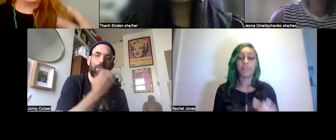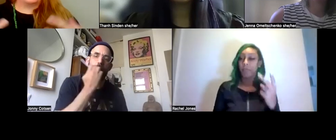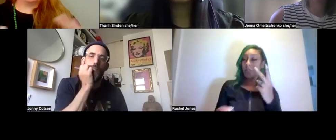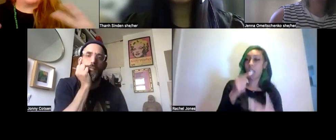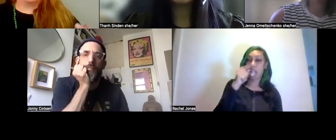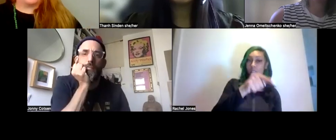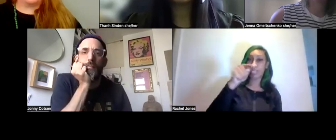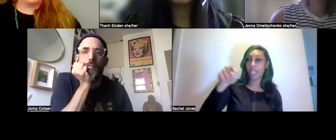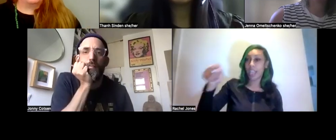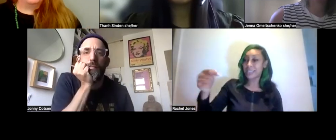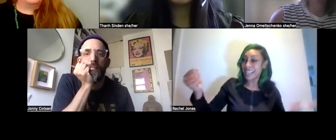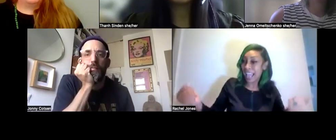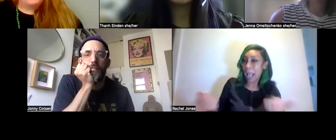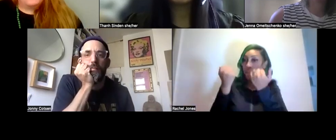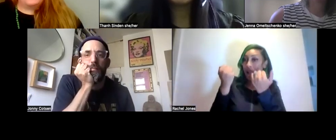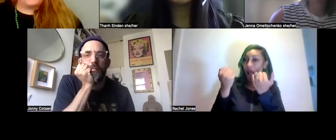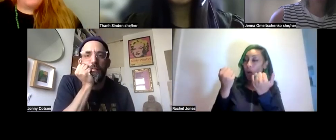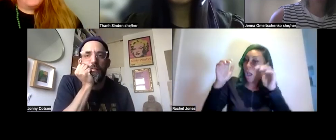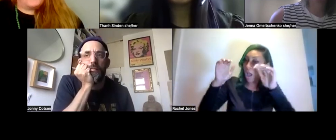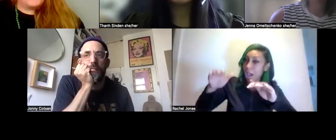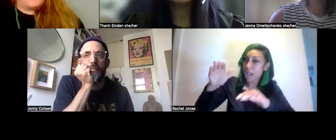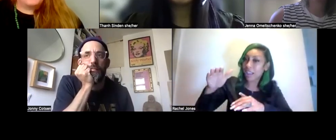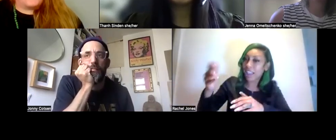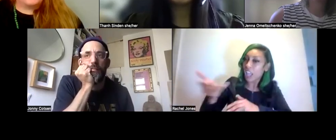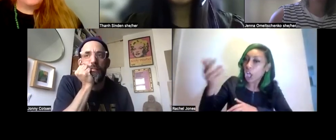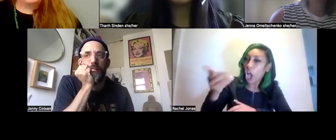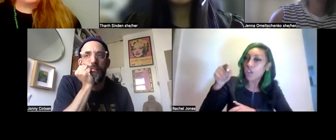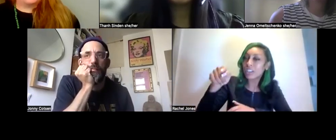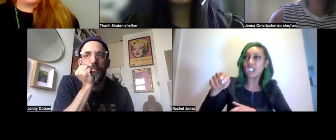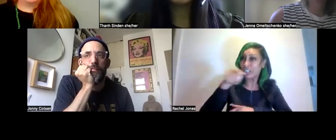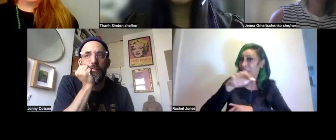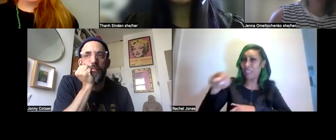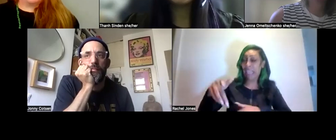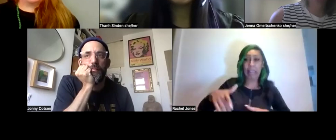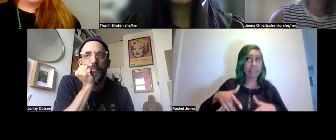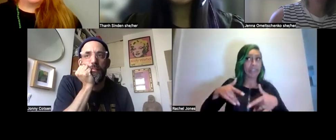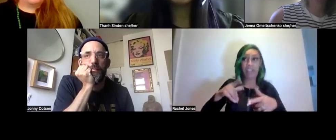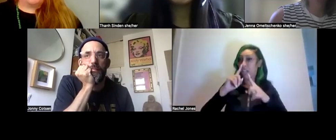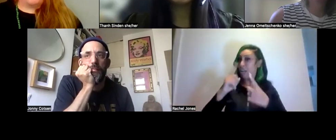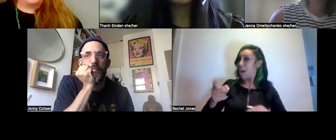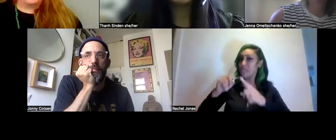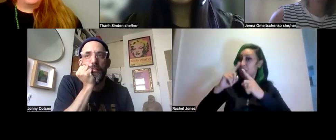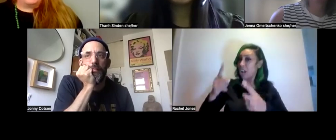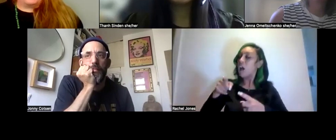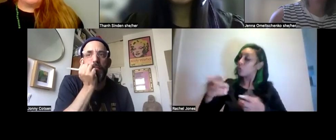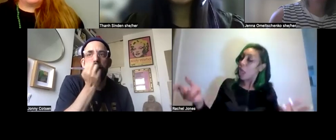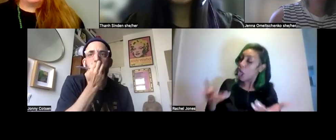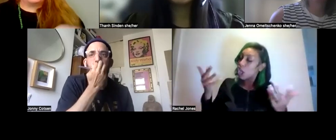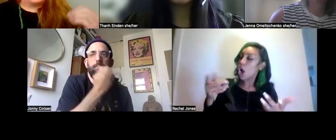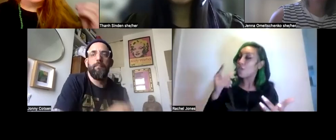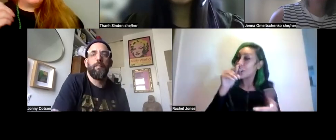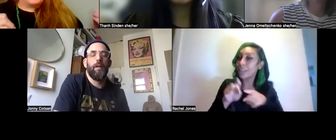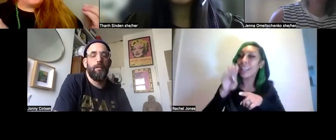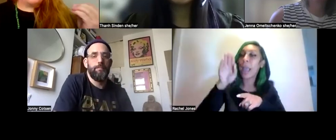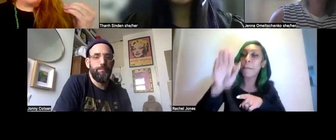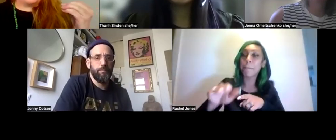how we can kind of empower others, maybe who don't feel like they can make change, to be able to kind of make those steps forward. So this is going to